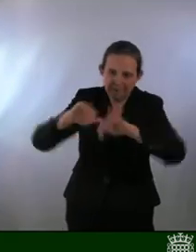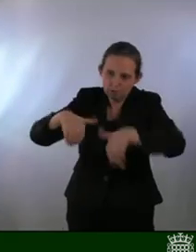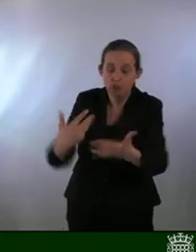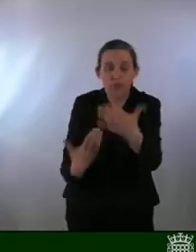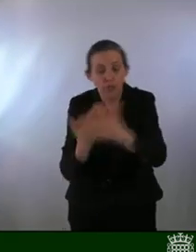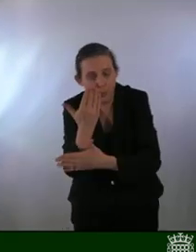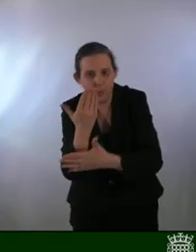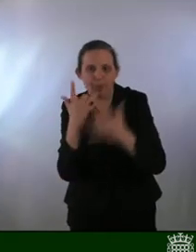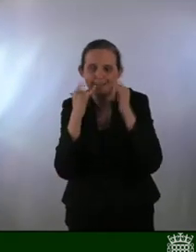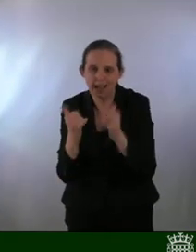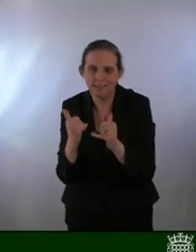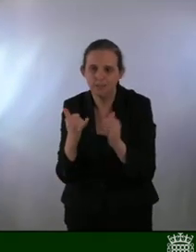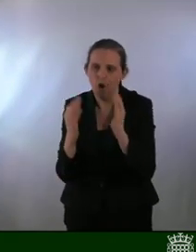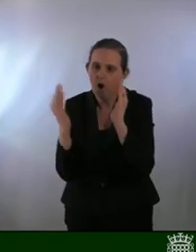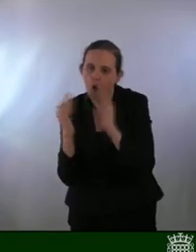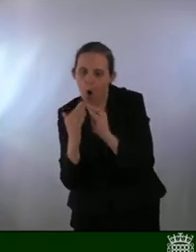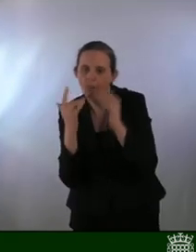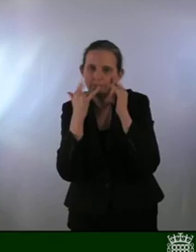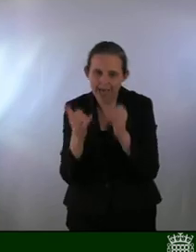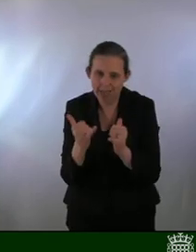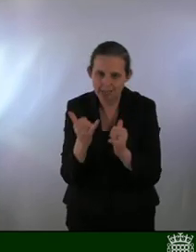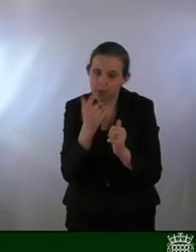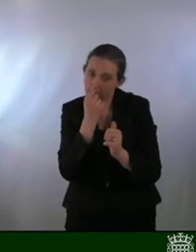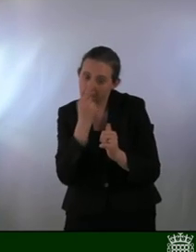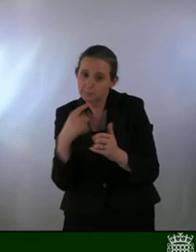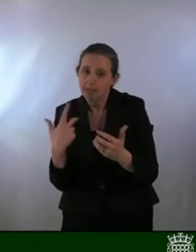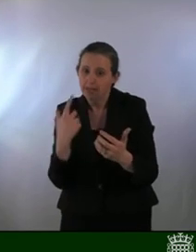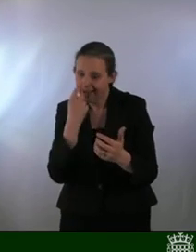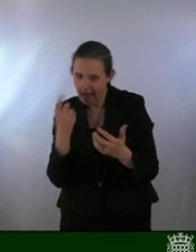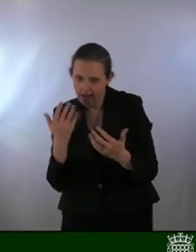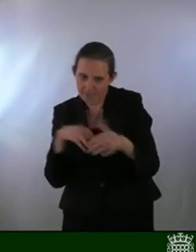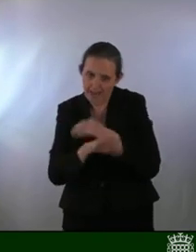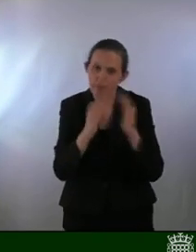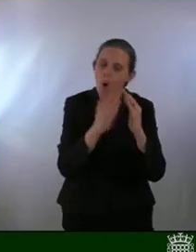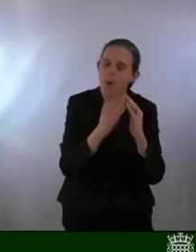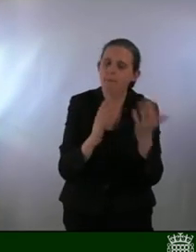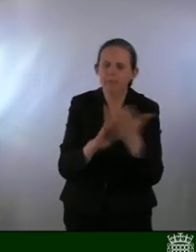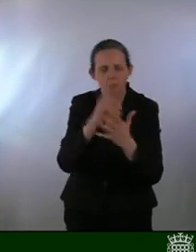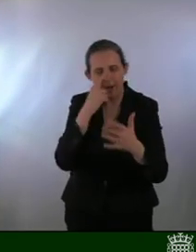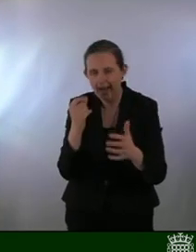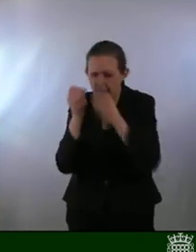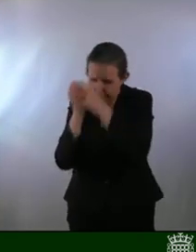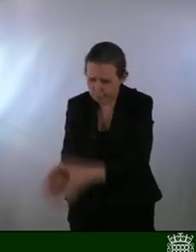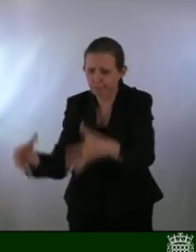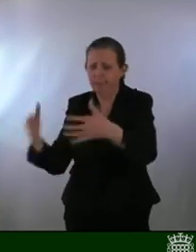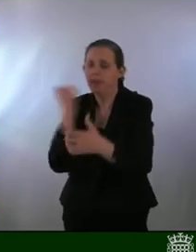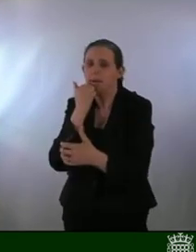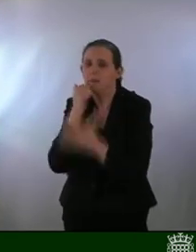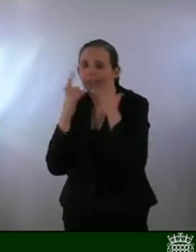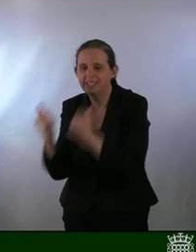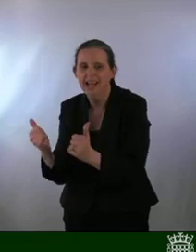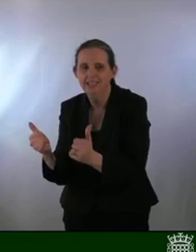testing equipment that can be done at the bedside, which we've discussed before in these exchanges, that we can radically increase the number of tests and get ahead